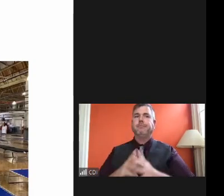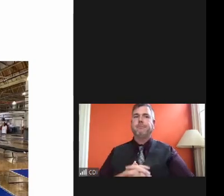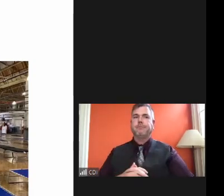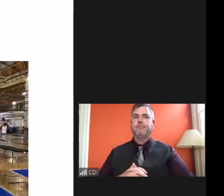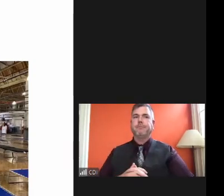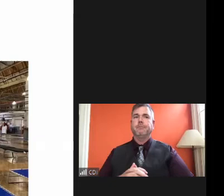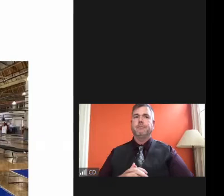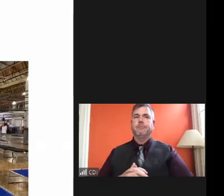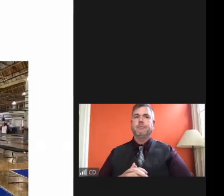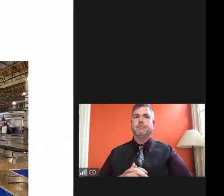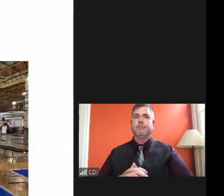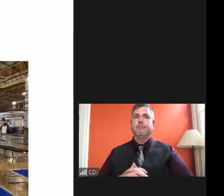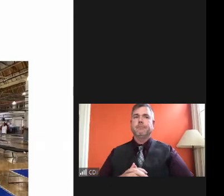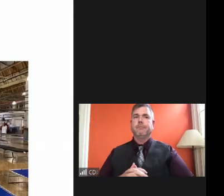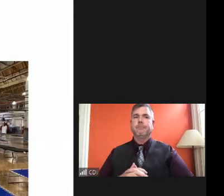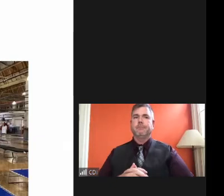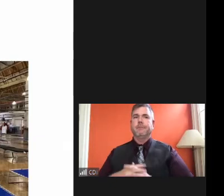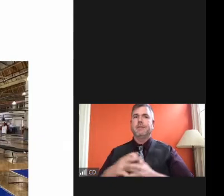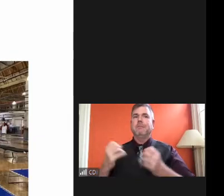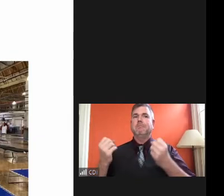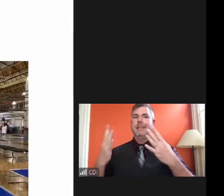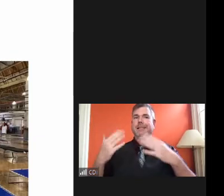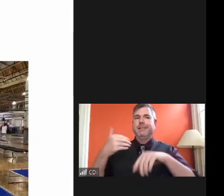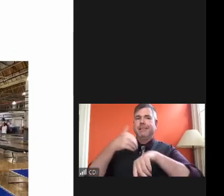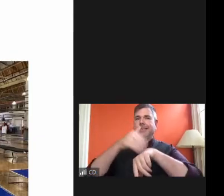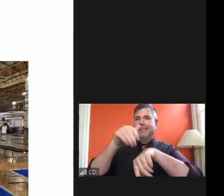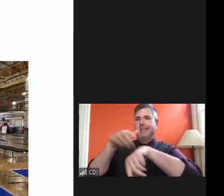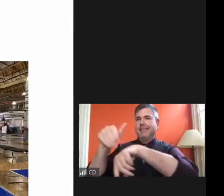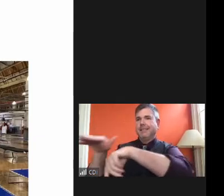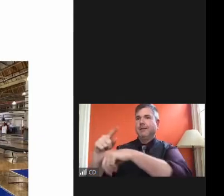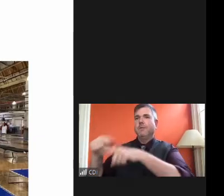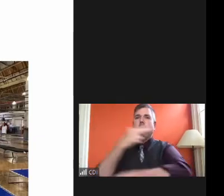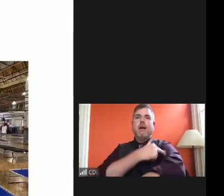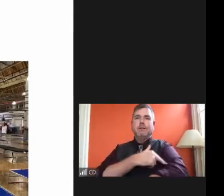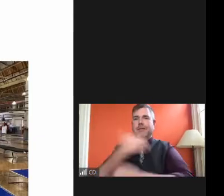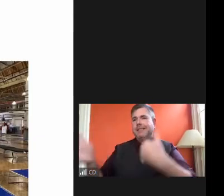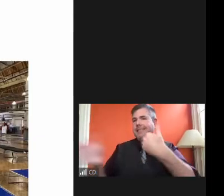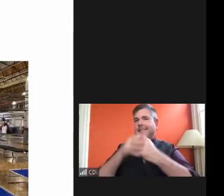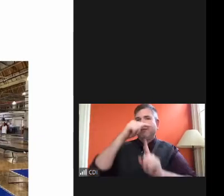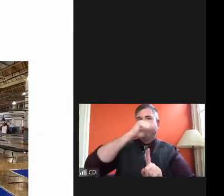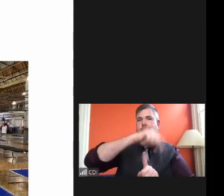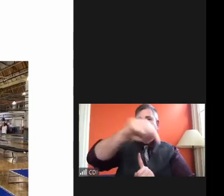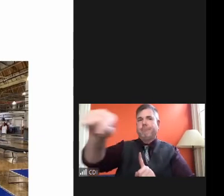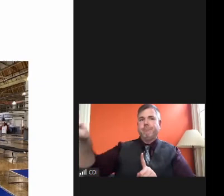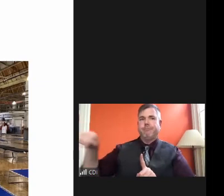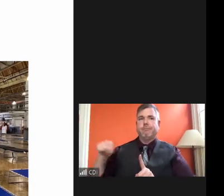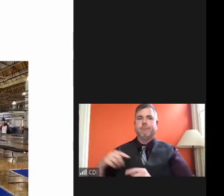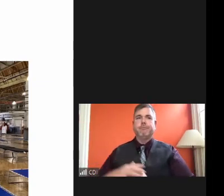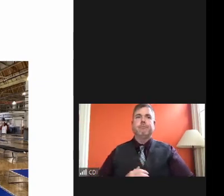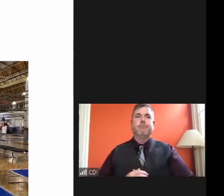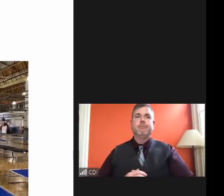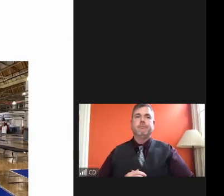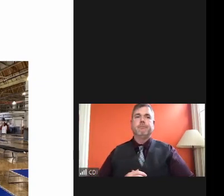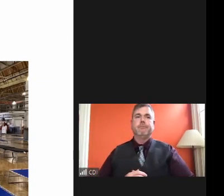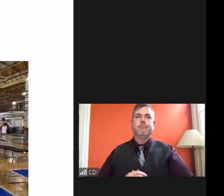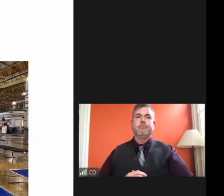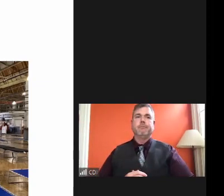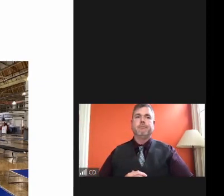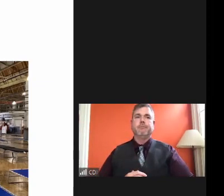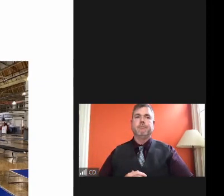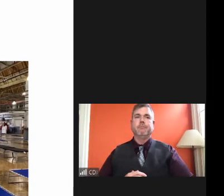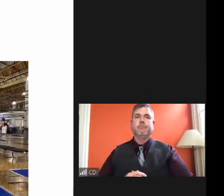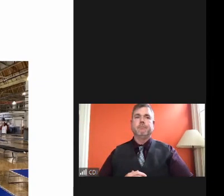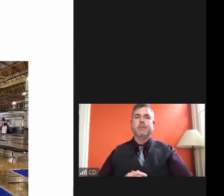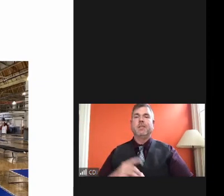of the incident command response was to establish a more regional and more rational distribution network so that all of those inmates